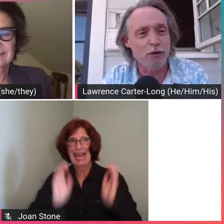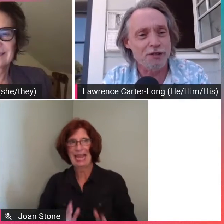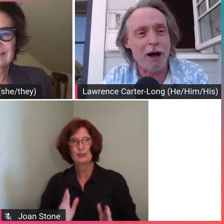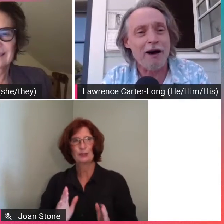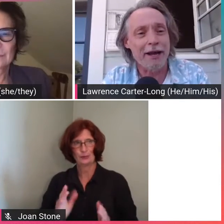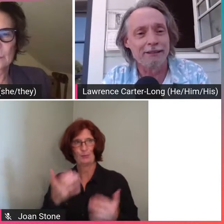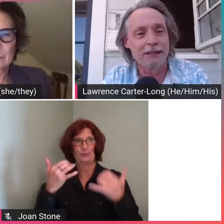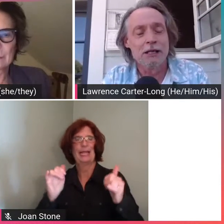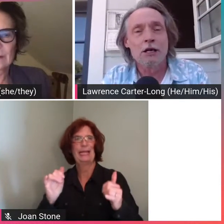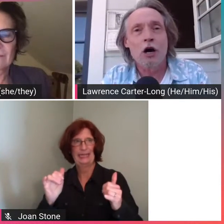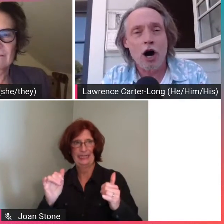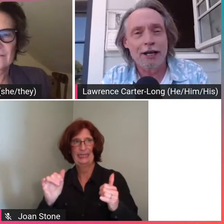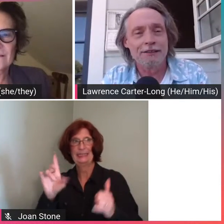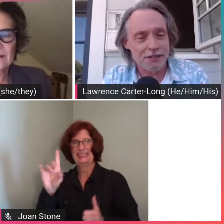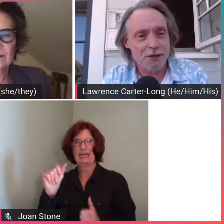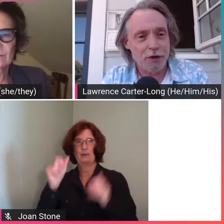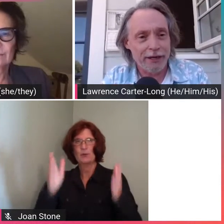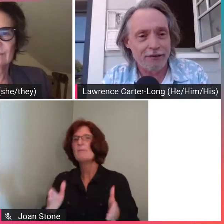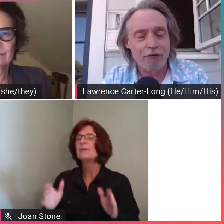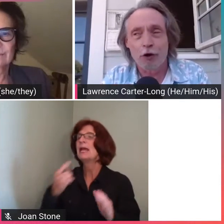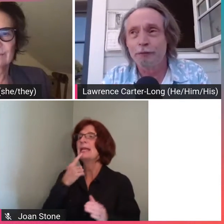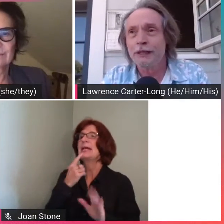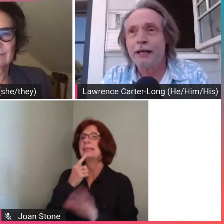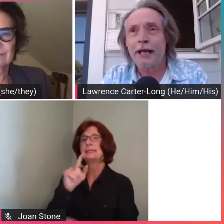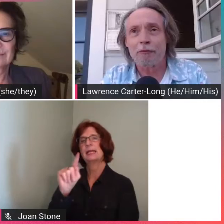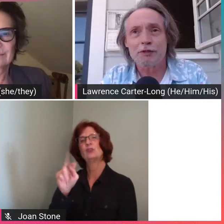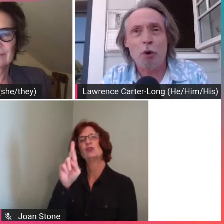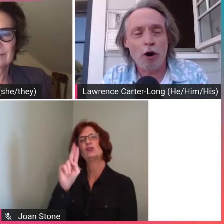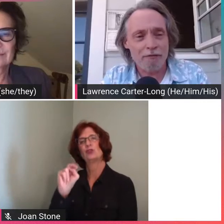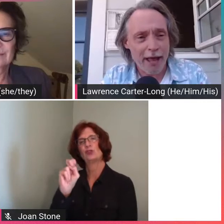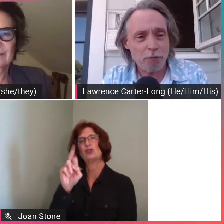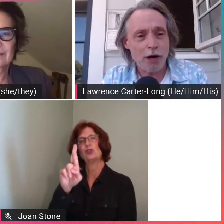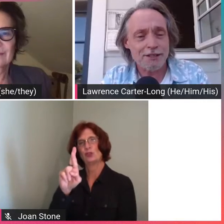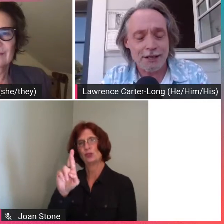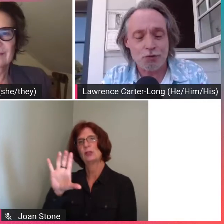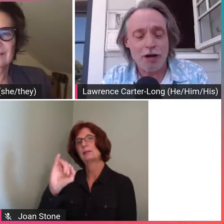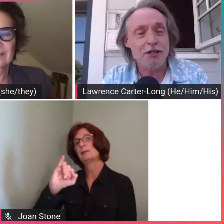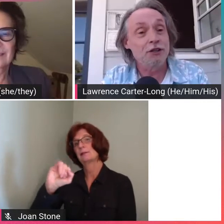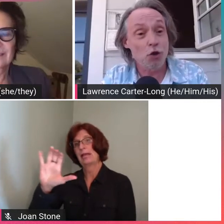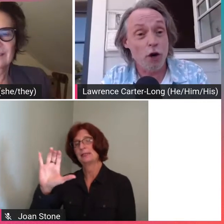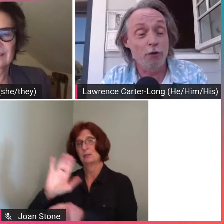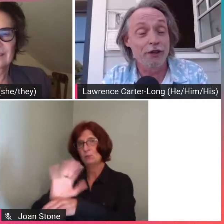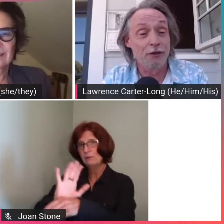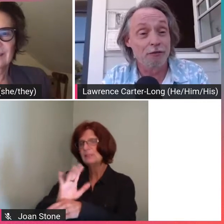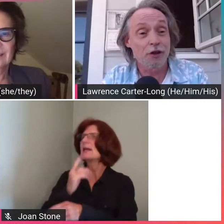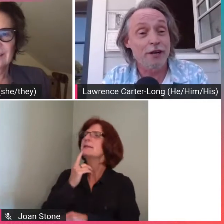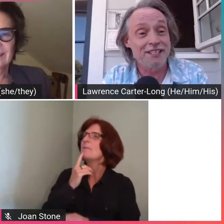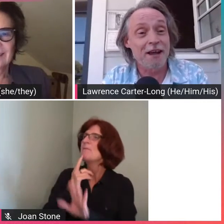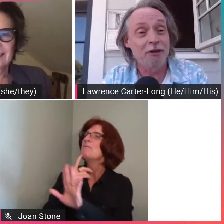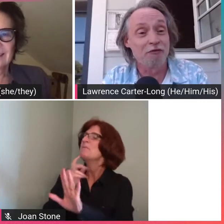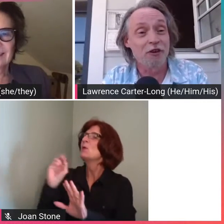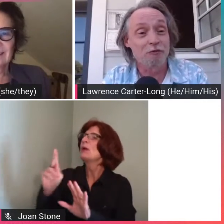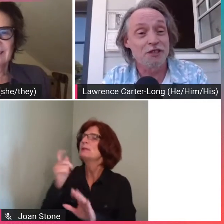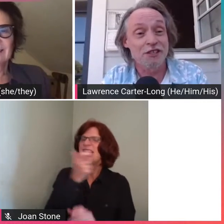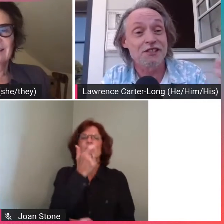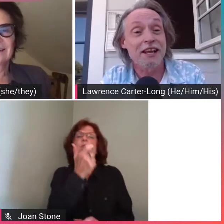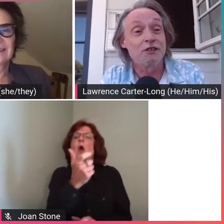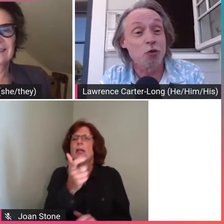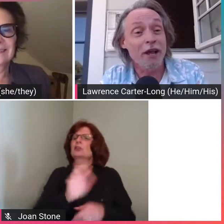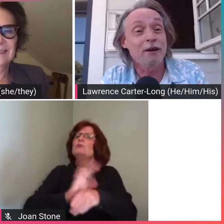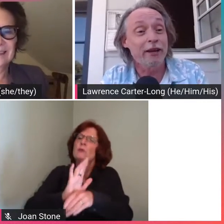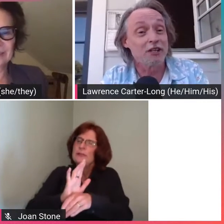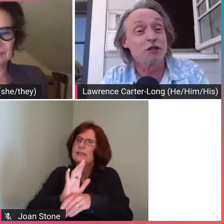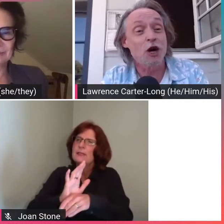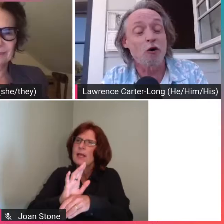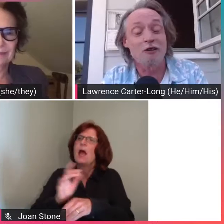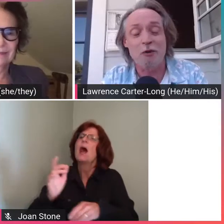said, why don't we do a spotlight on disability in film? And it was part of that process, watching 237 films to decide